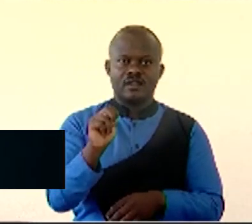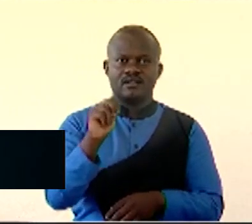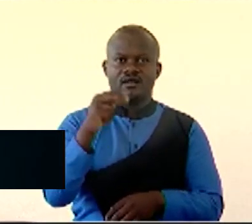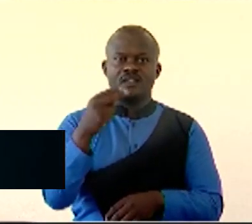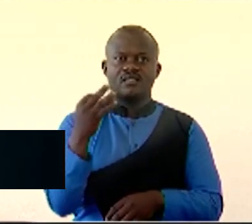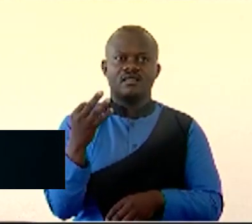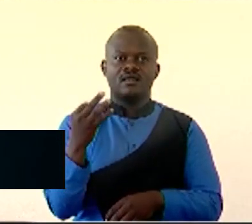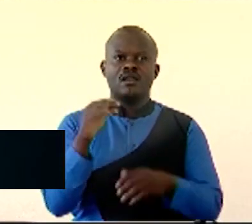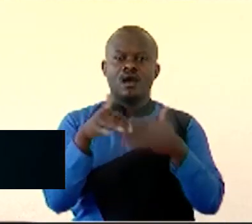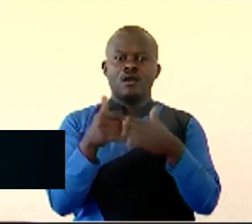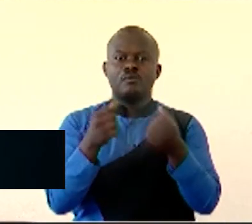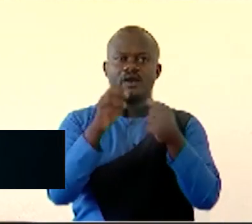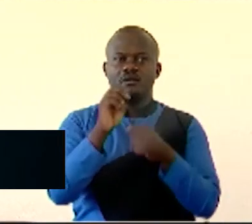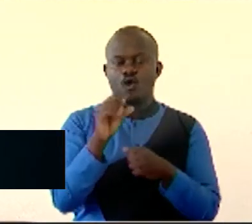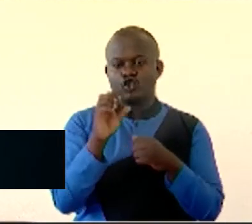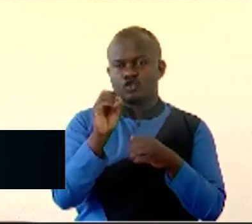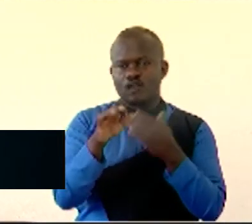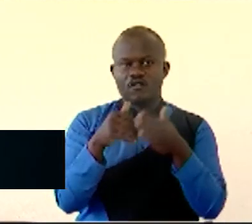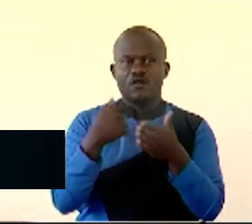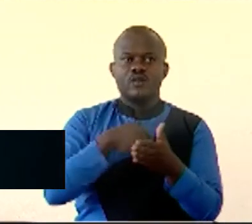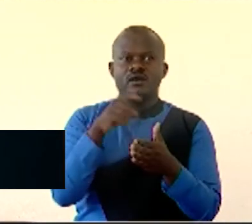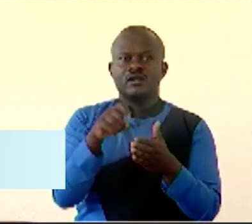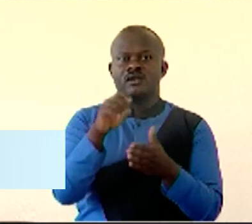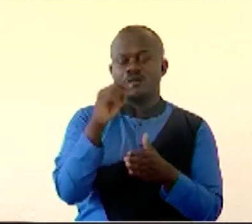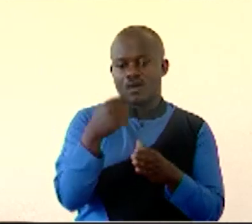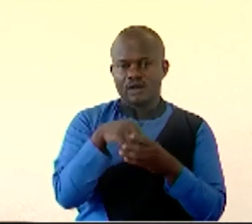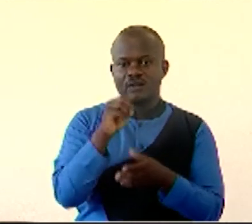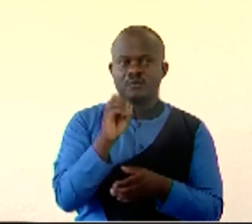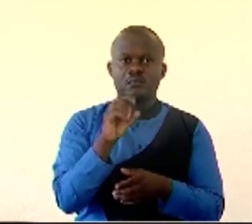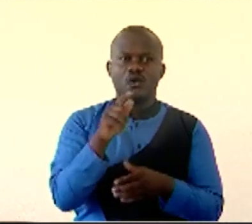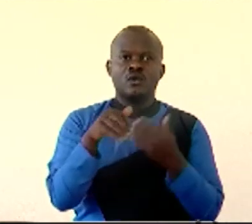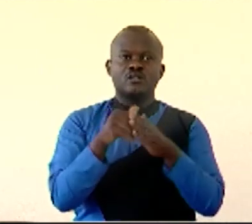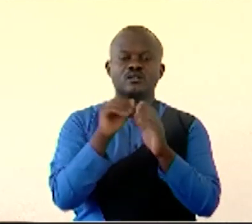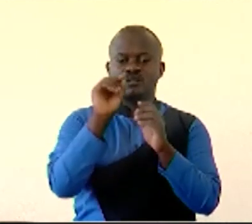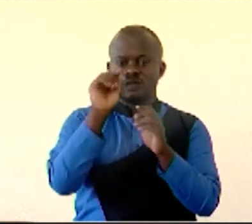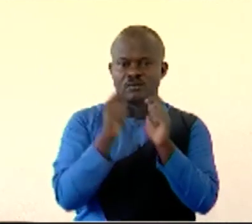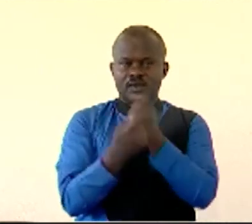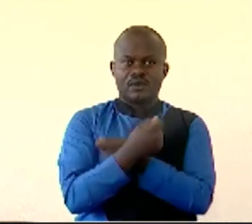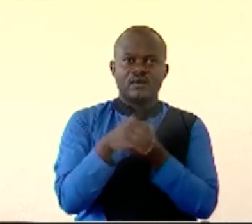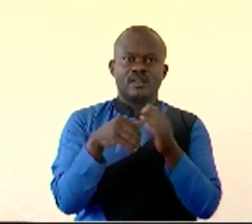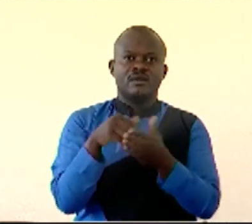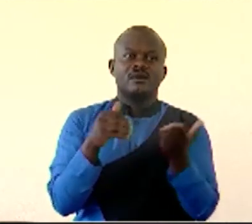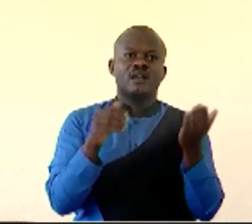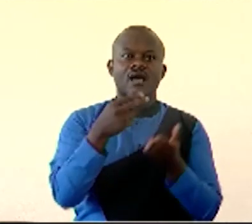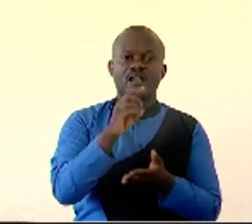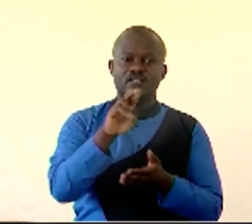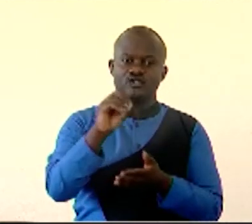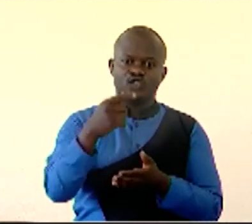how many moles of, we need 1 mole of nitrogen to combine with 3 moles of hydrogen.